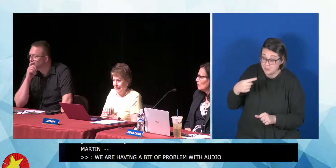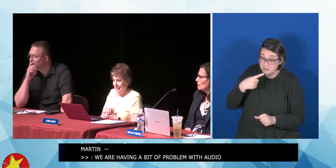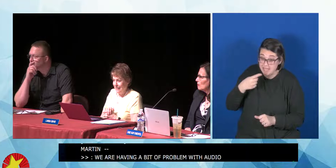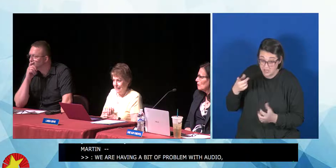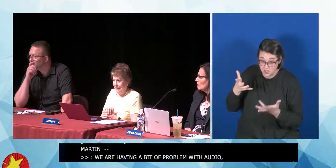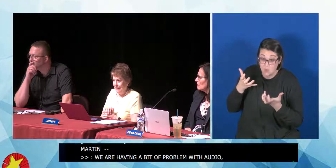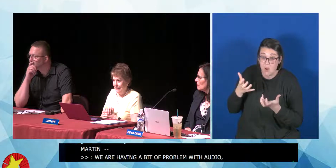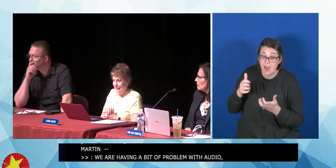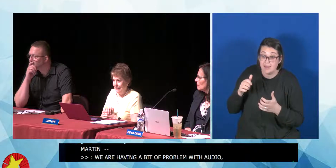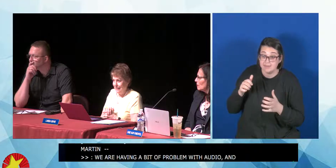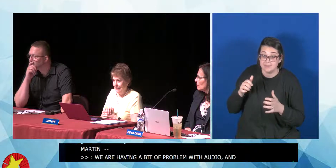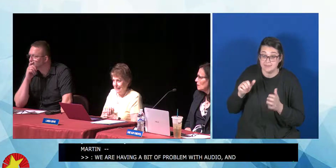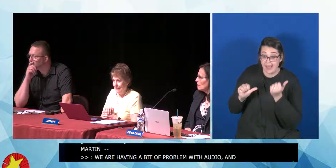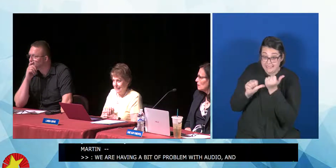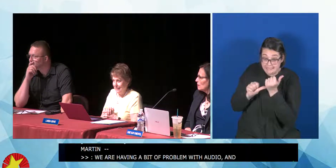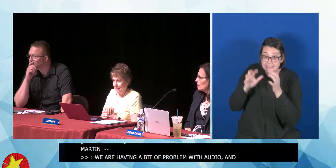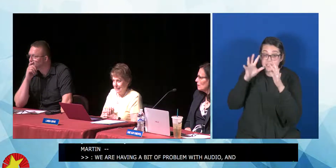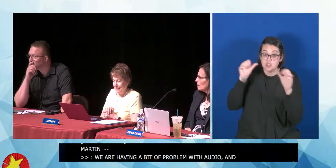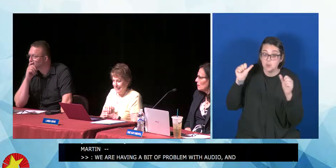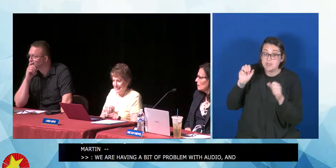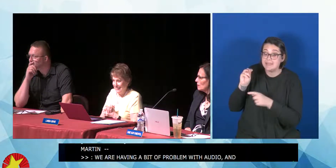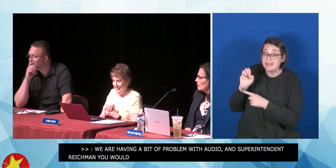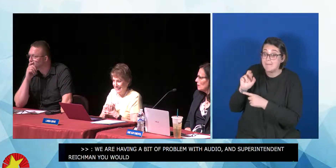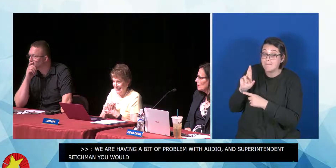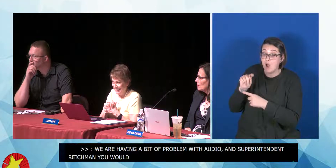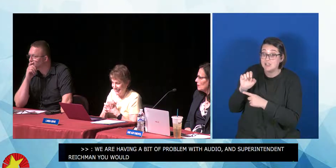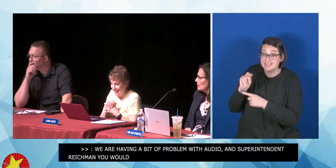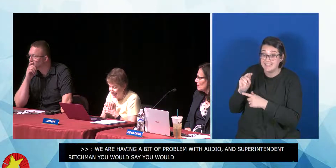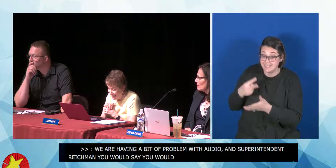Martin stand. Is that correct?